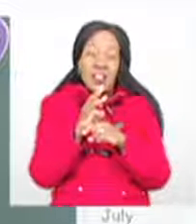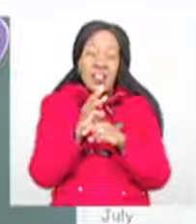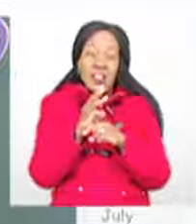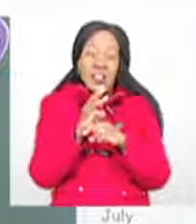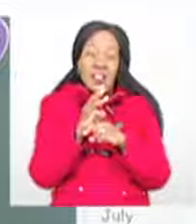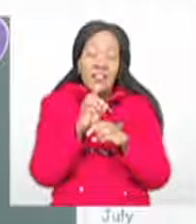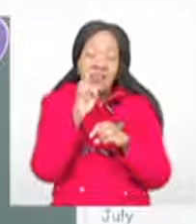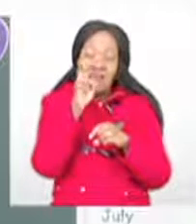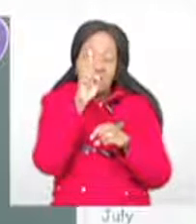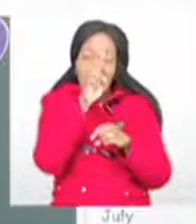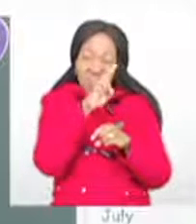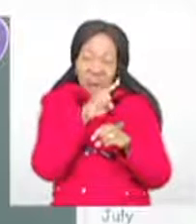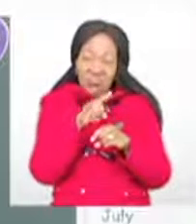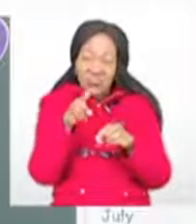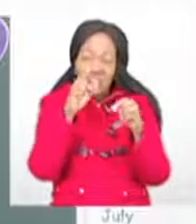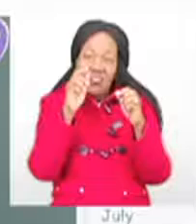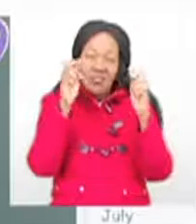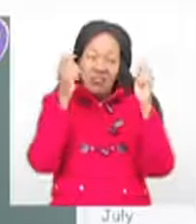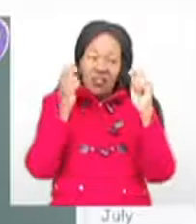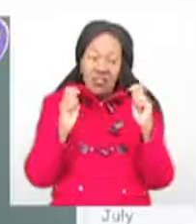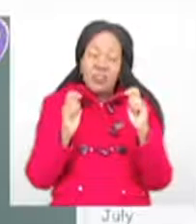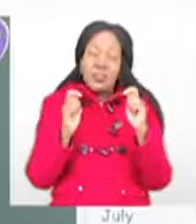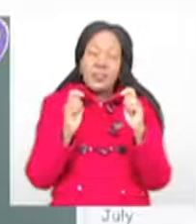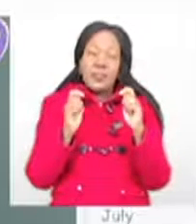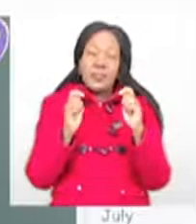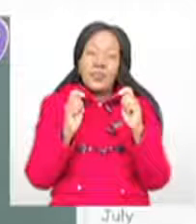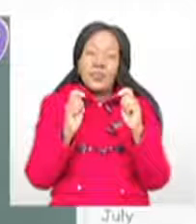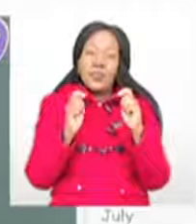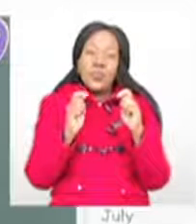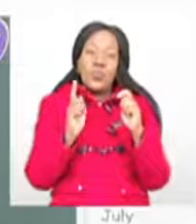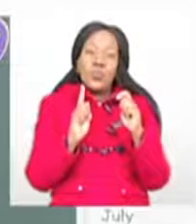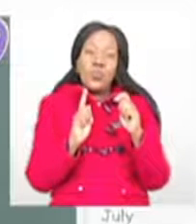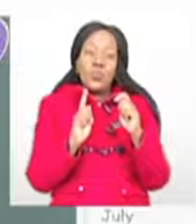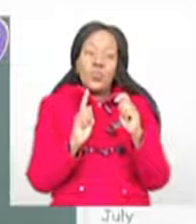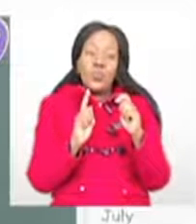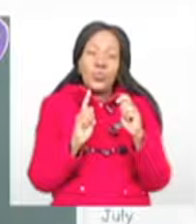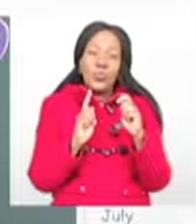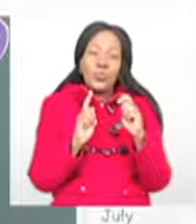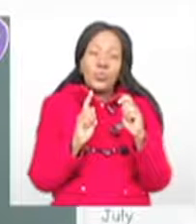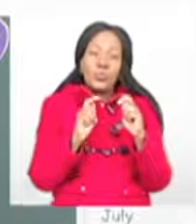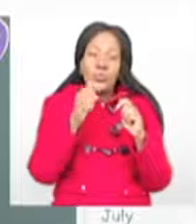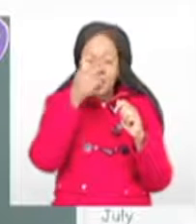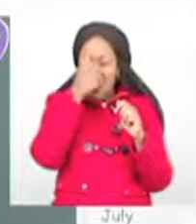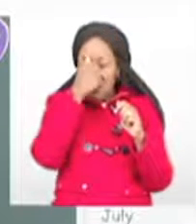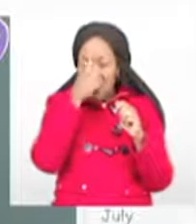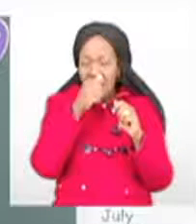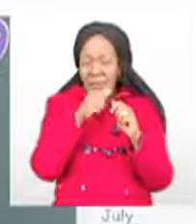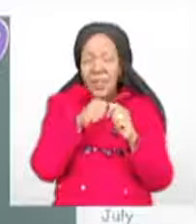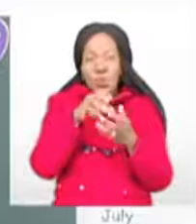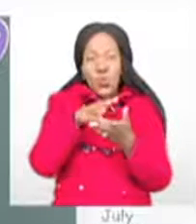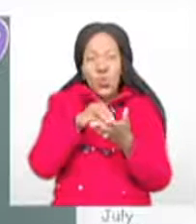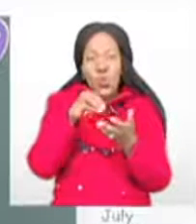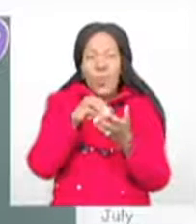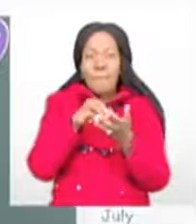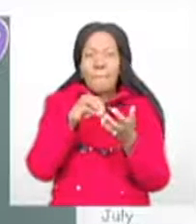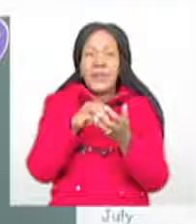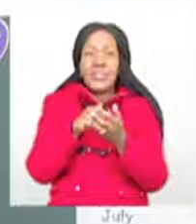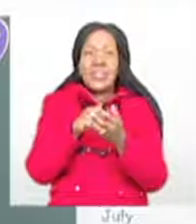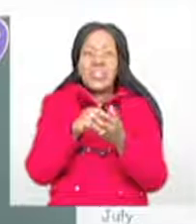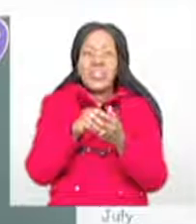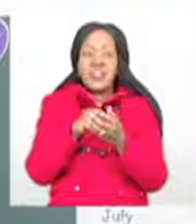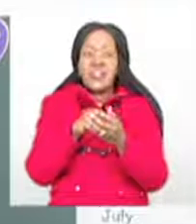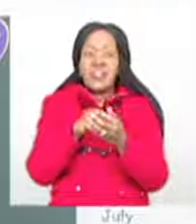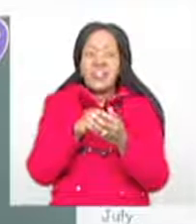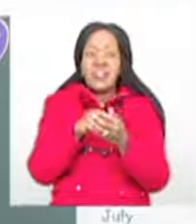an oval shape. So what you need to do, remember, you need to copy the